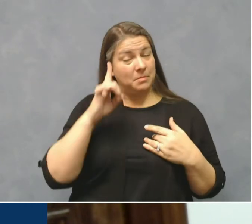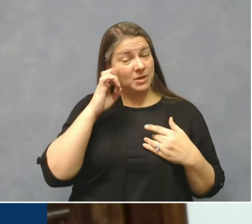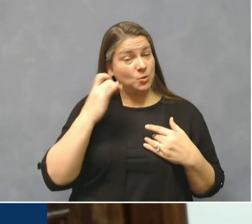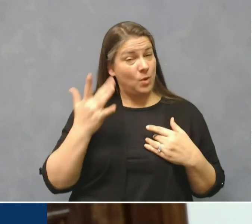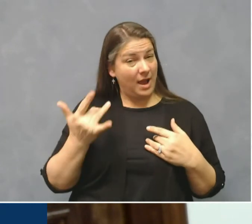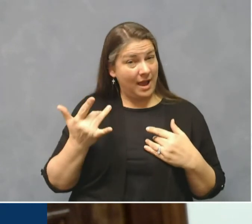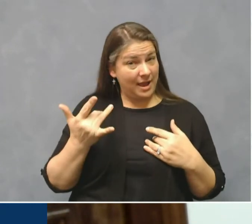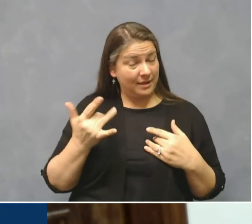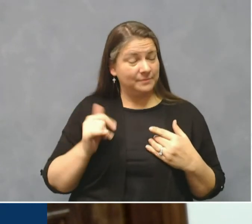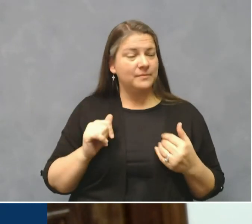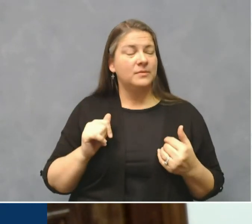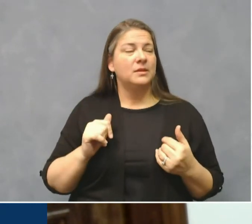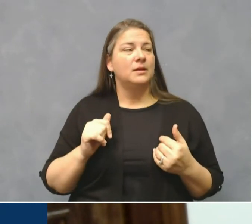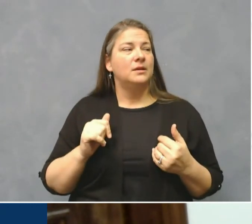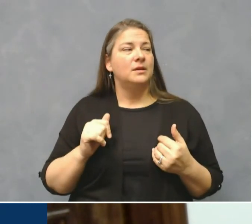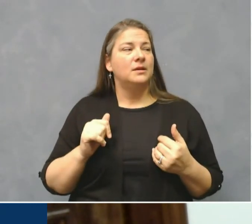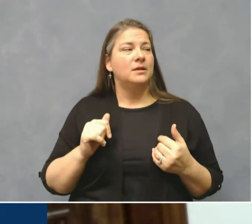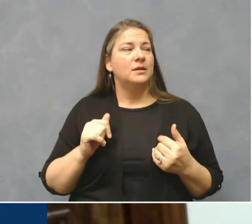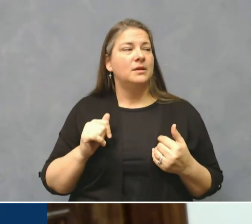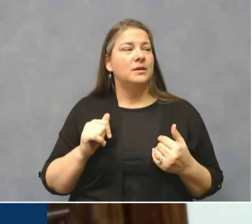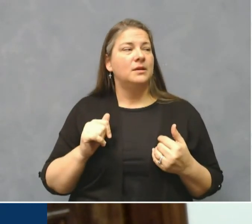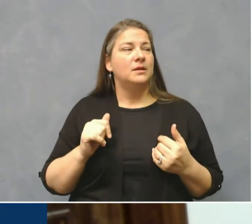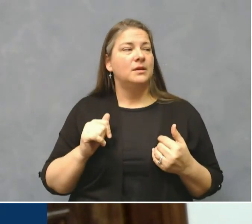of the population in the nursing facility.